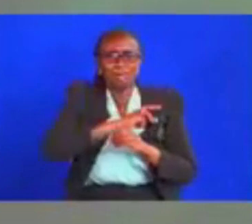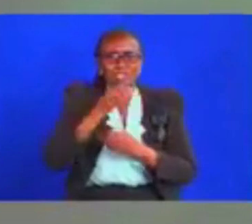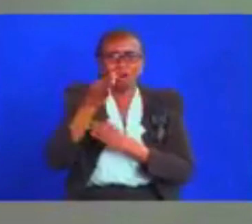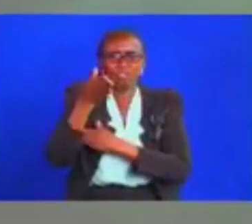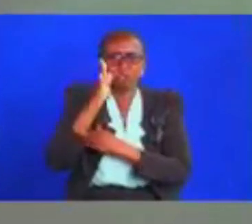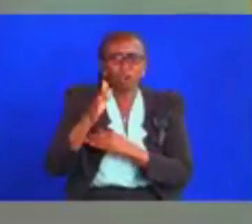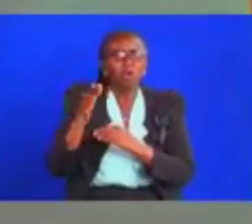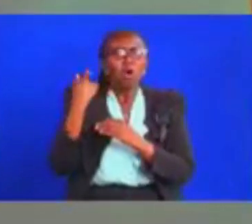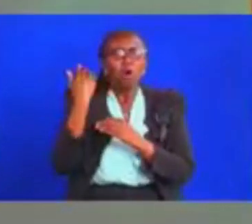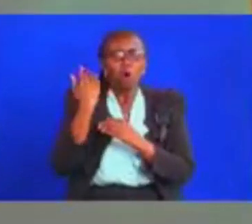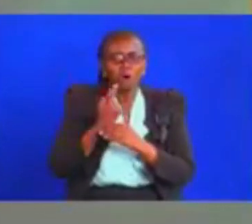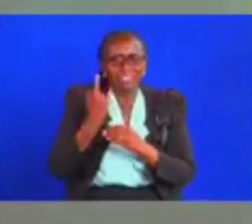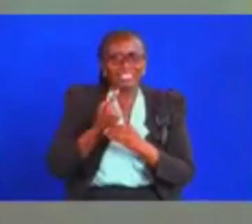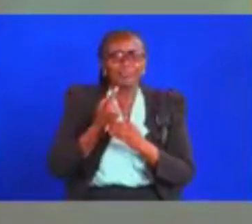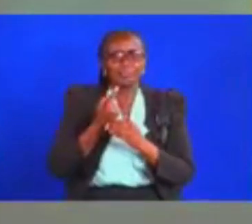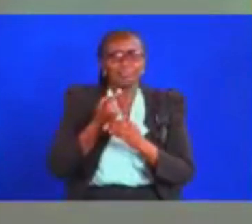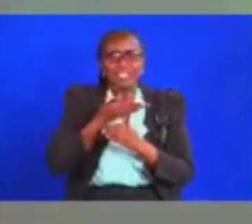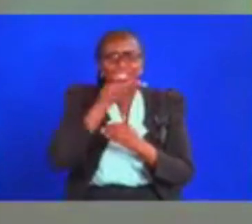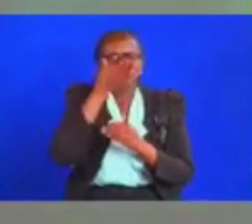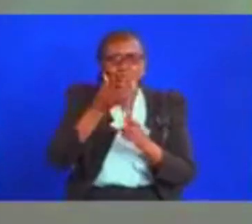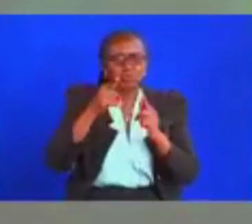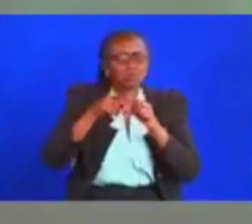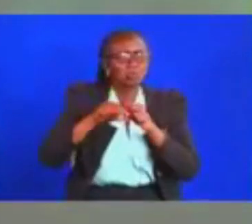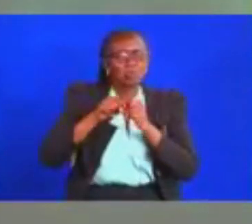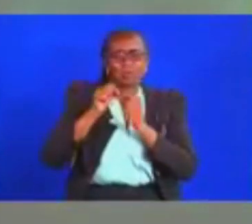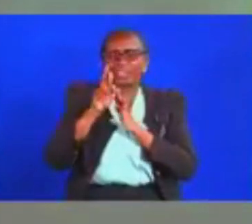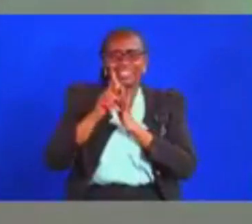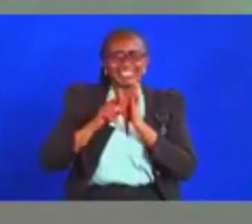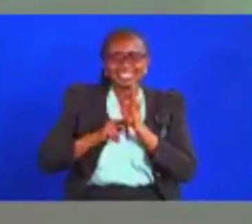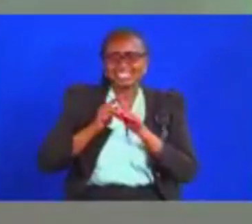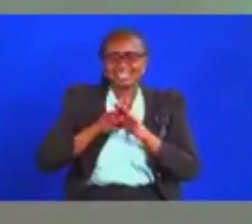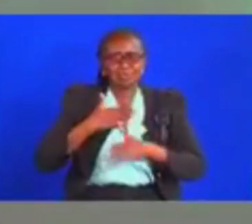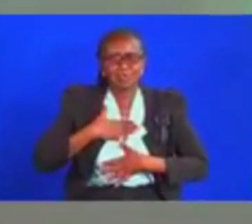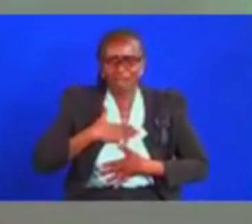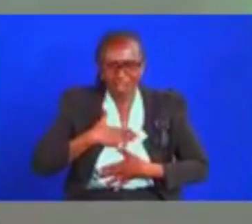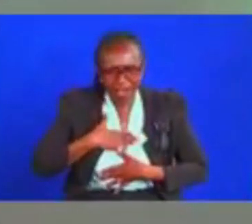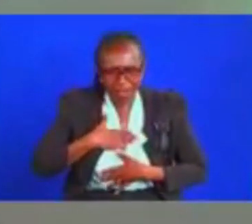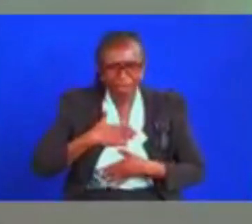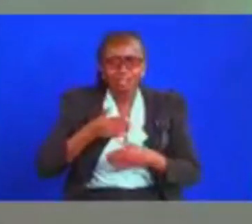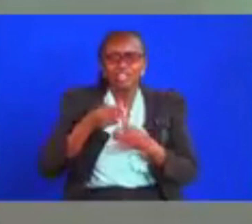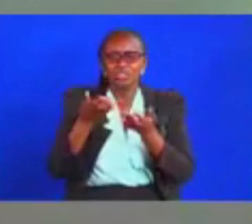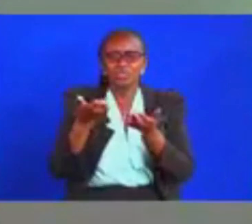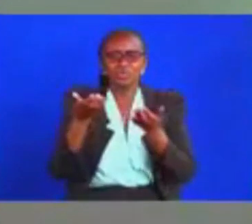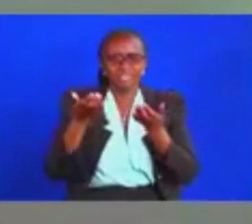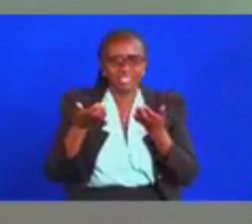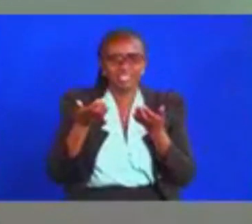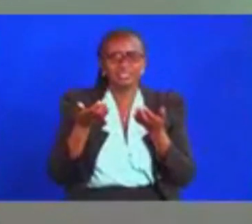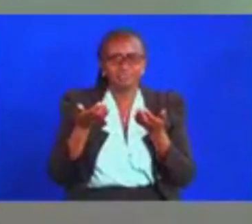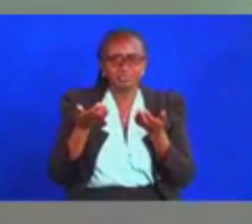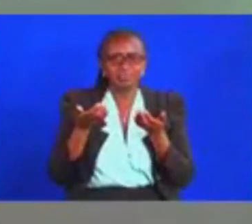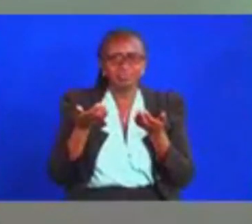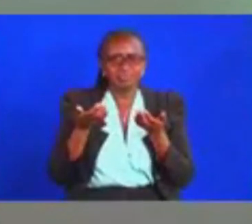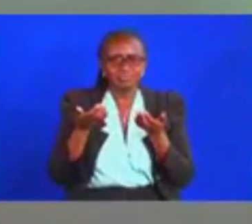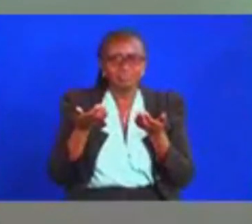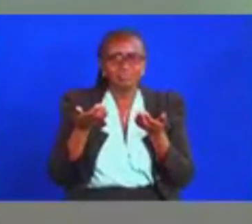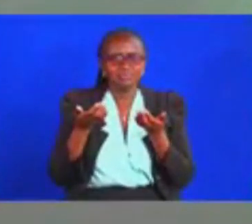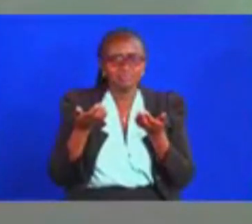brokenness and repentance. Without brokenness and repentance, you need tolerance, not forgiveness.